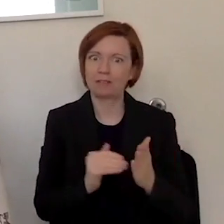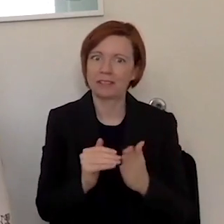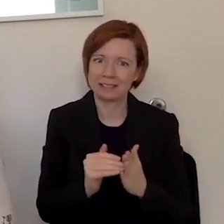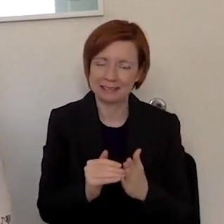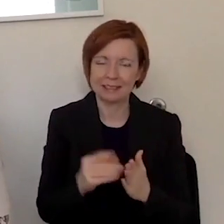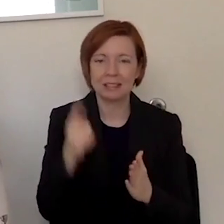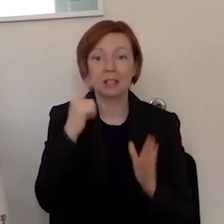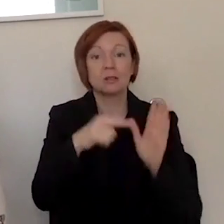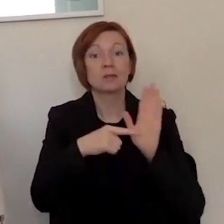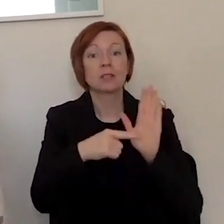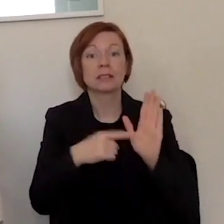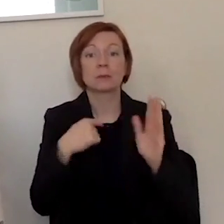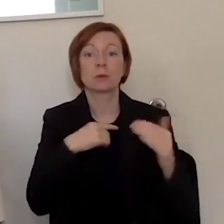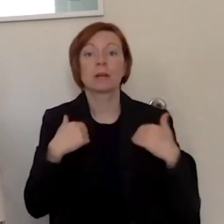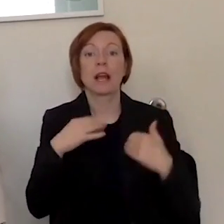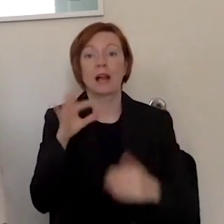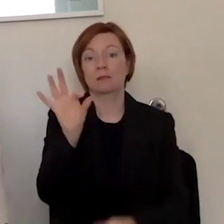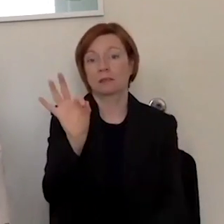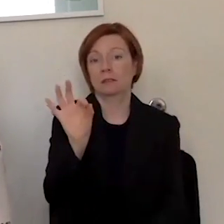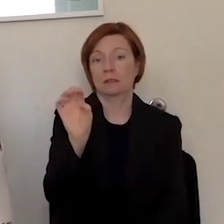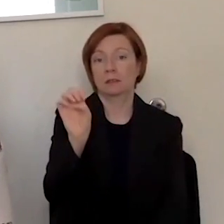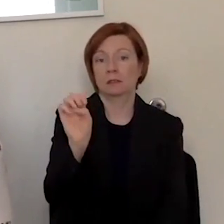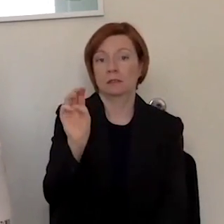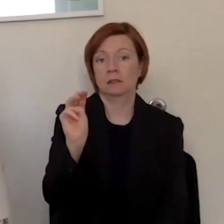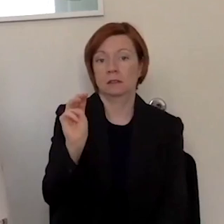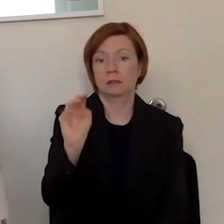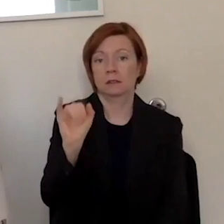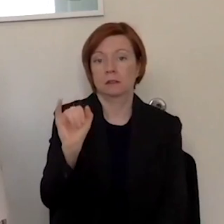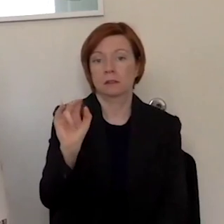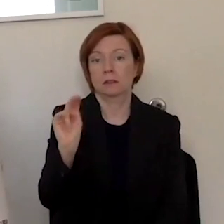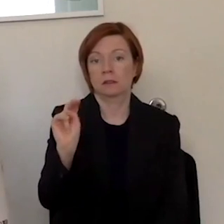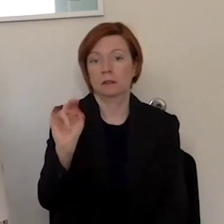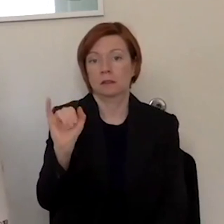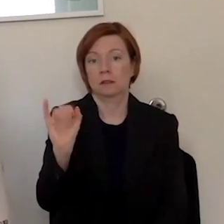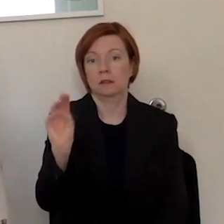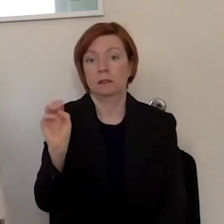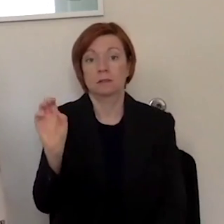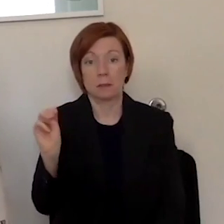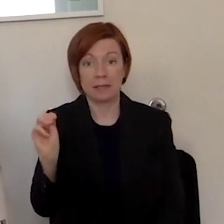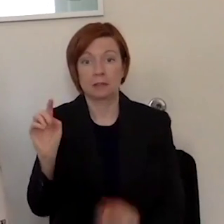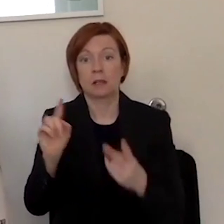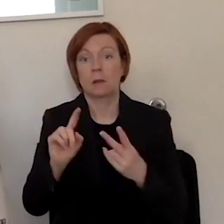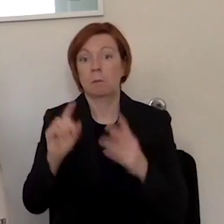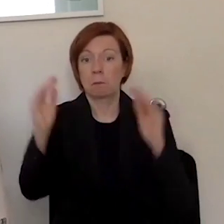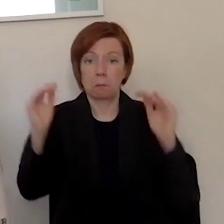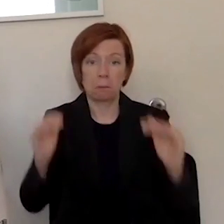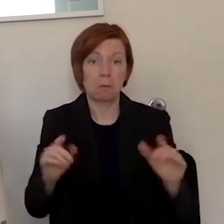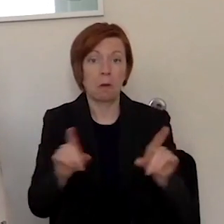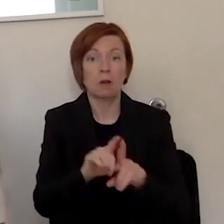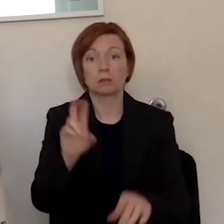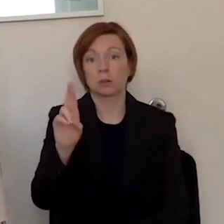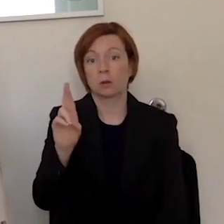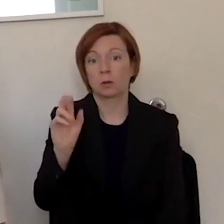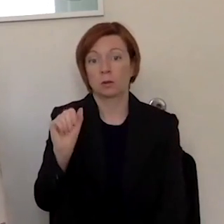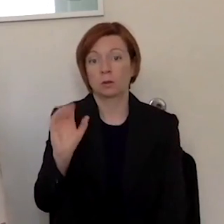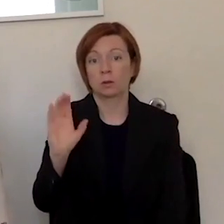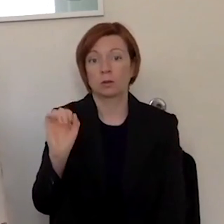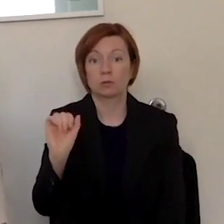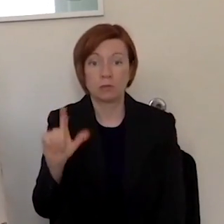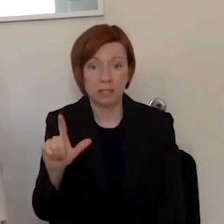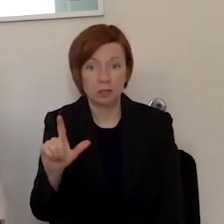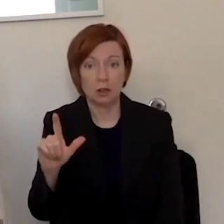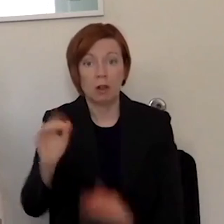is, for example, we have feminism listed as well as racial justice. And people have said to me, well, for